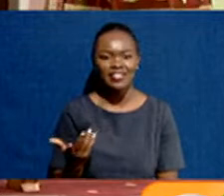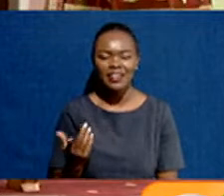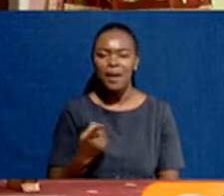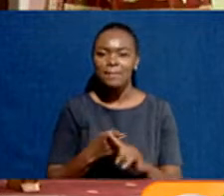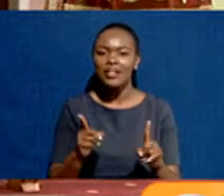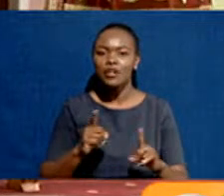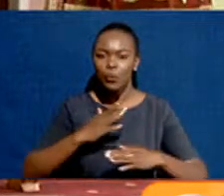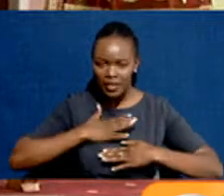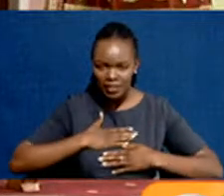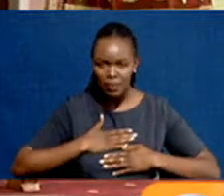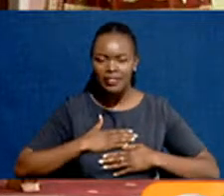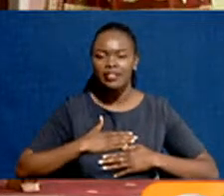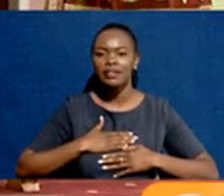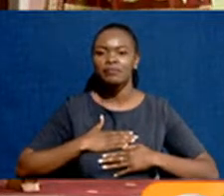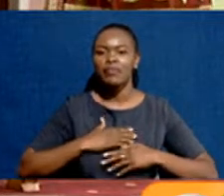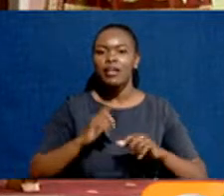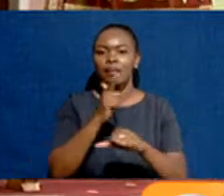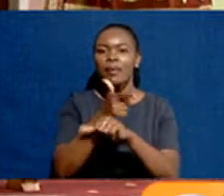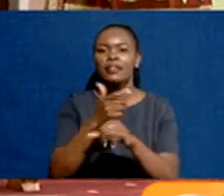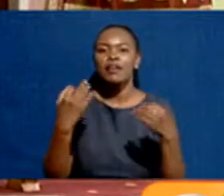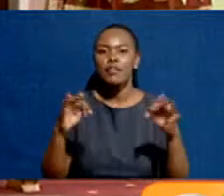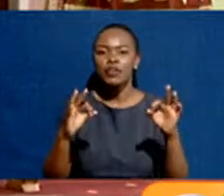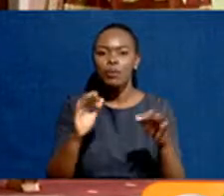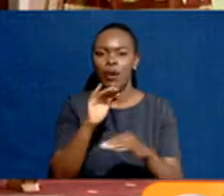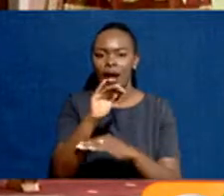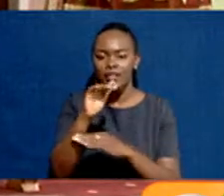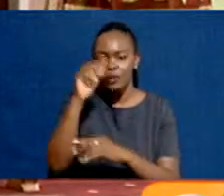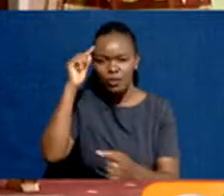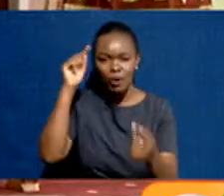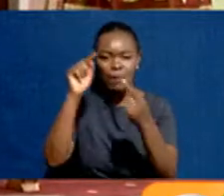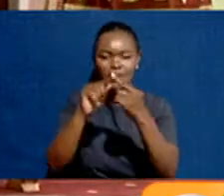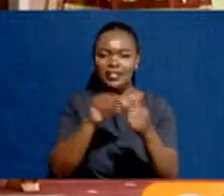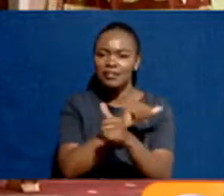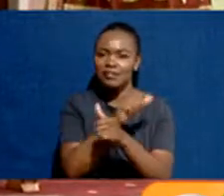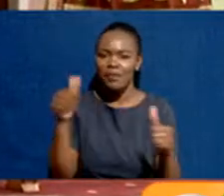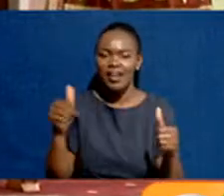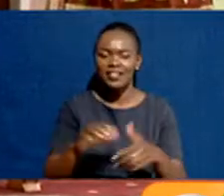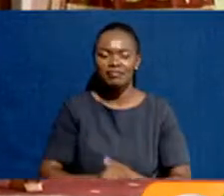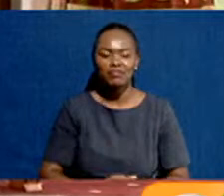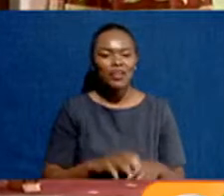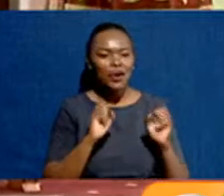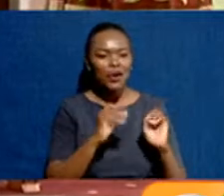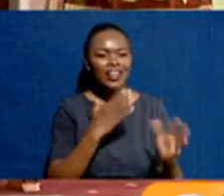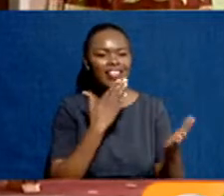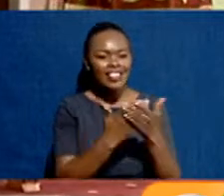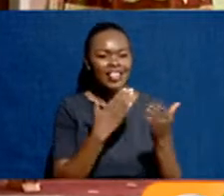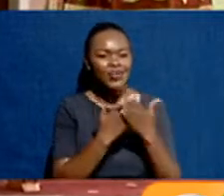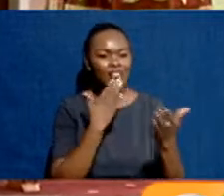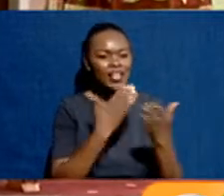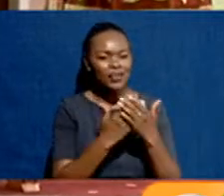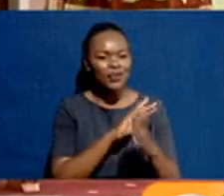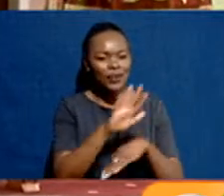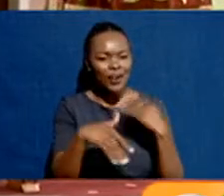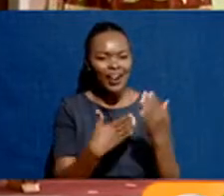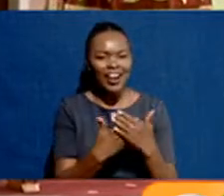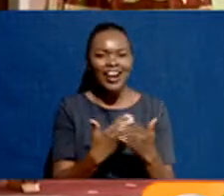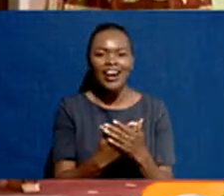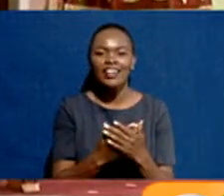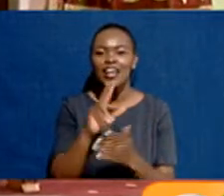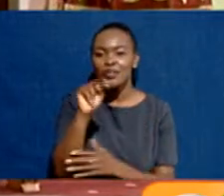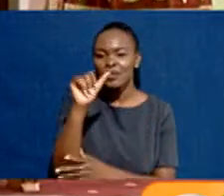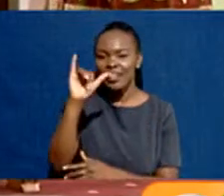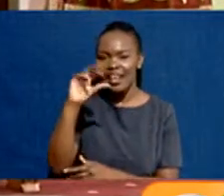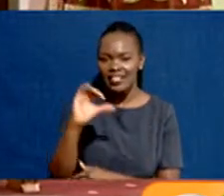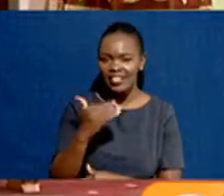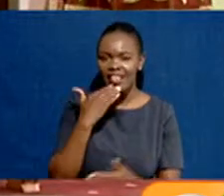Yes. And we ask you to be objective. Well, that is be fair. The assurity that Kenyans are waiting for. Asante sana. Thank you so much. To Nanso Okware, my colleague